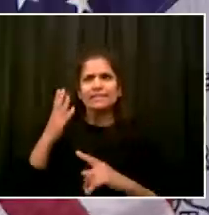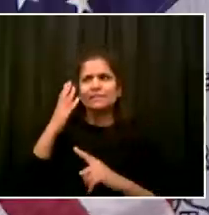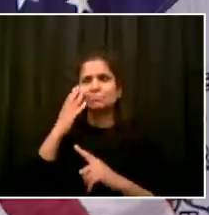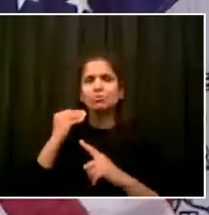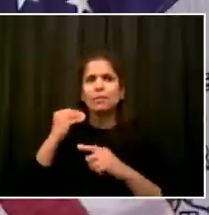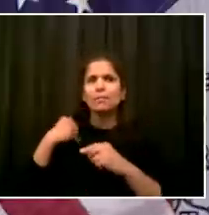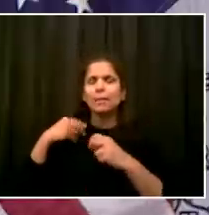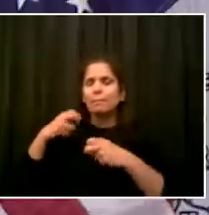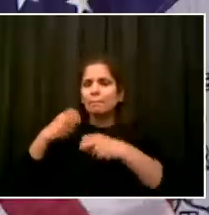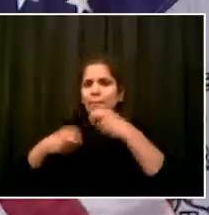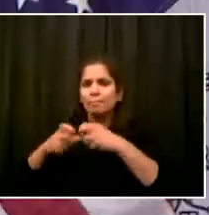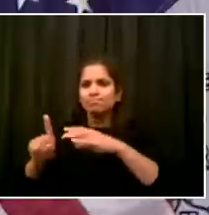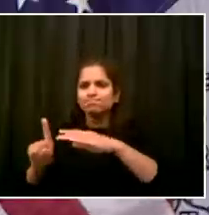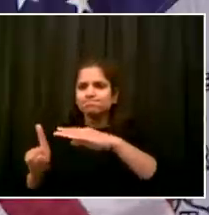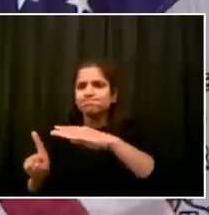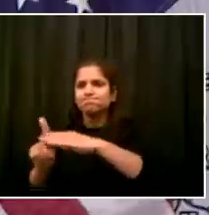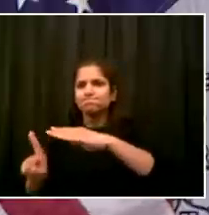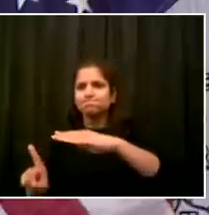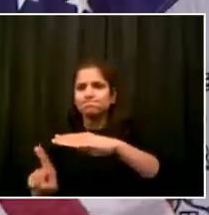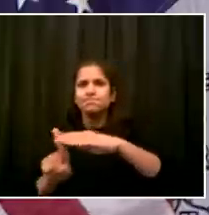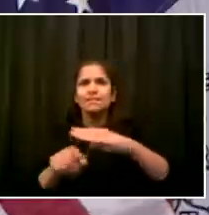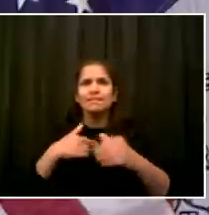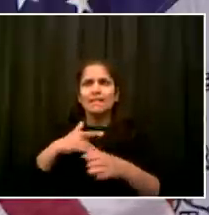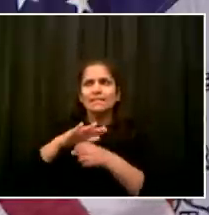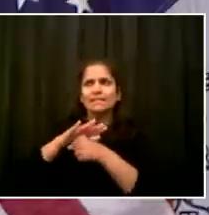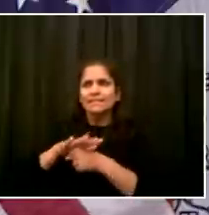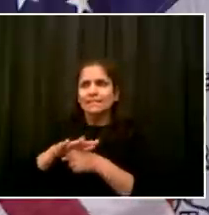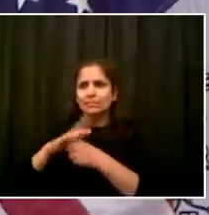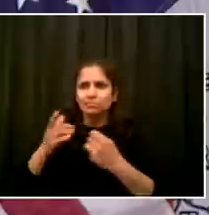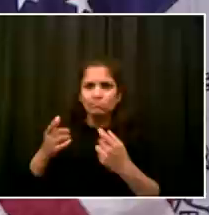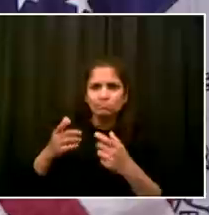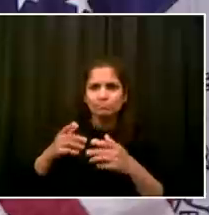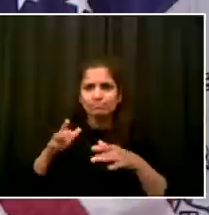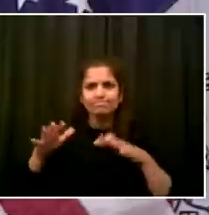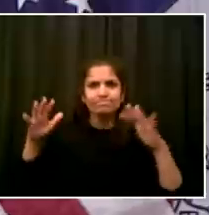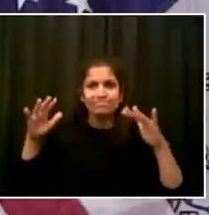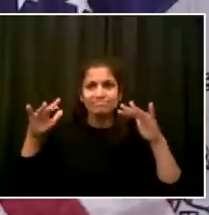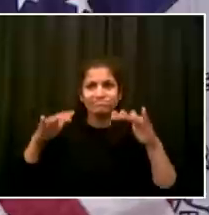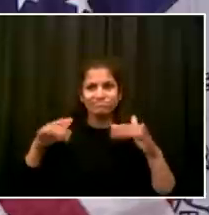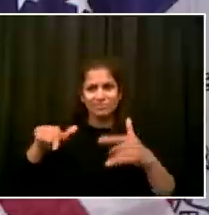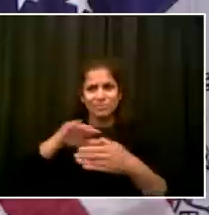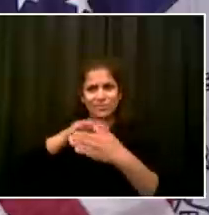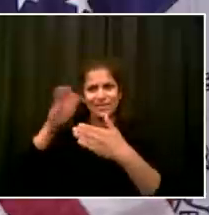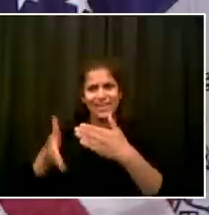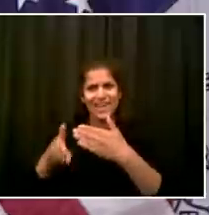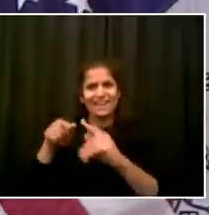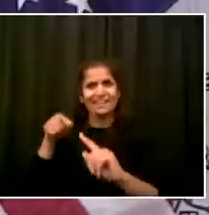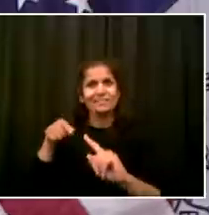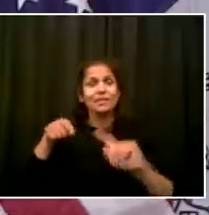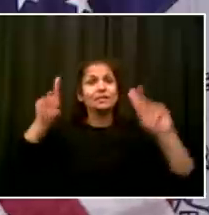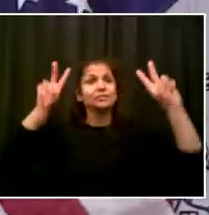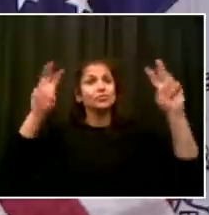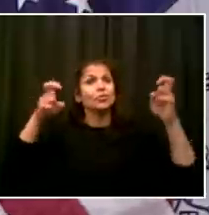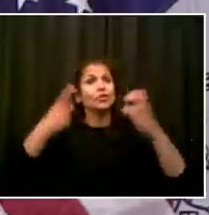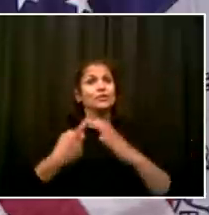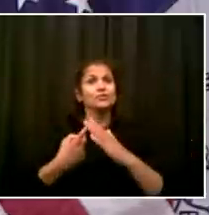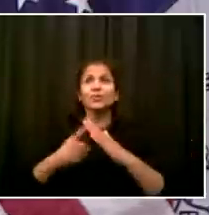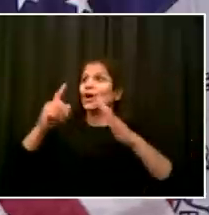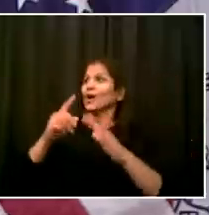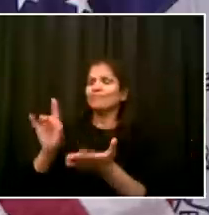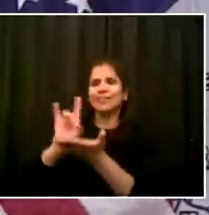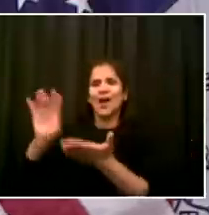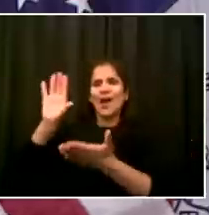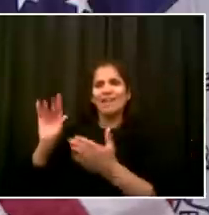I know that this is the official start of summer, but for many who are going to be not able to get to beaches or spend any real